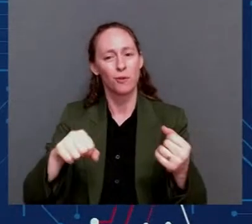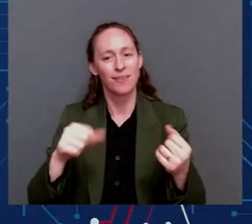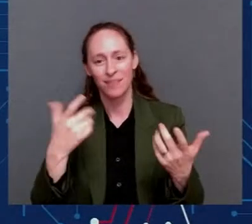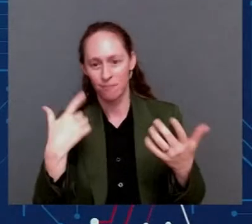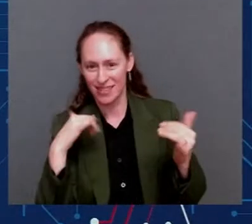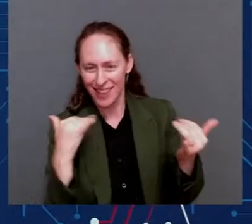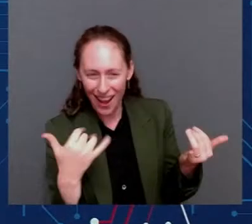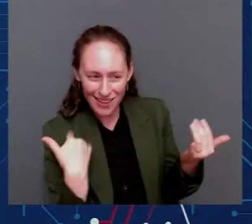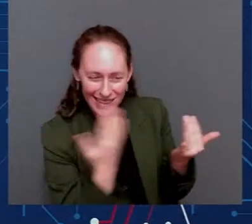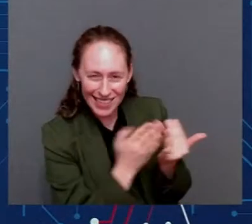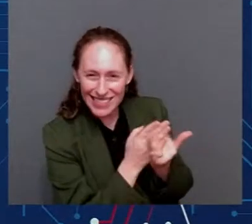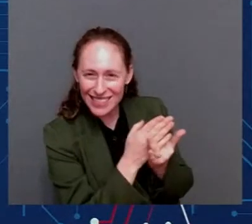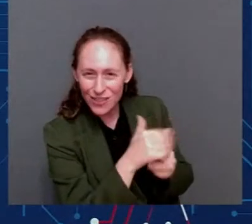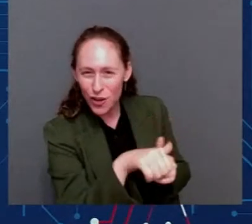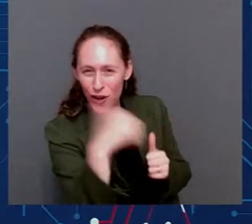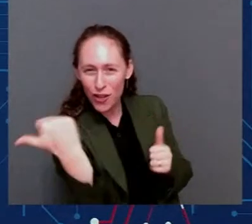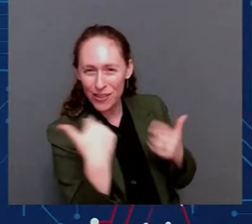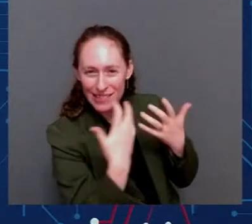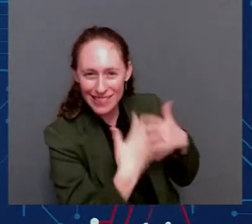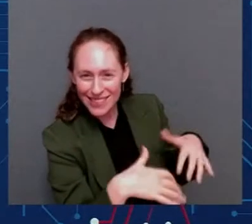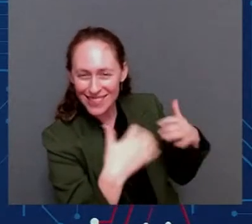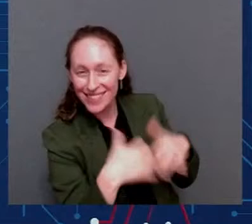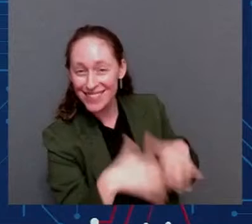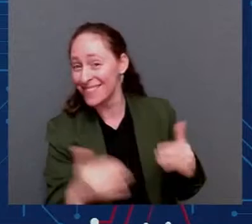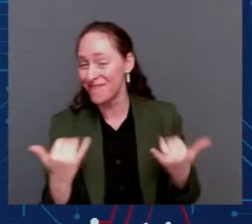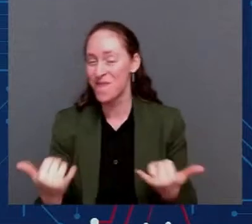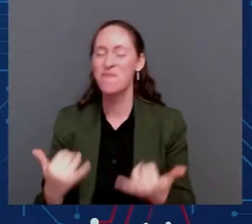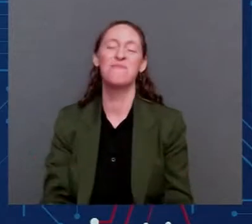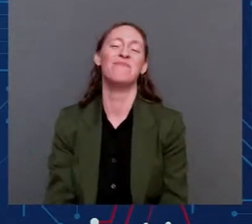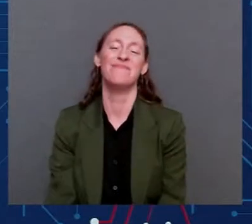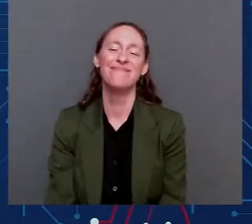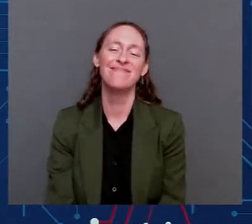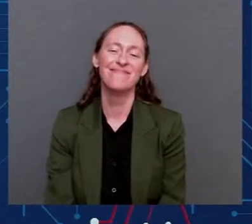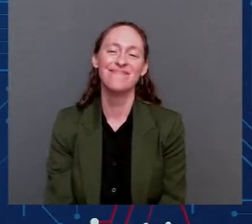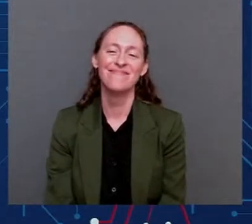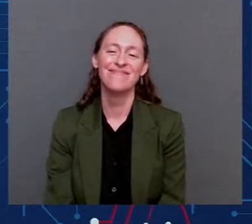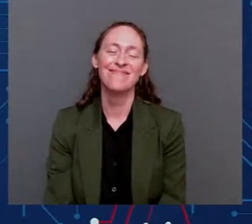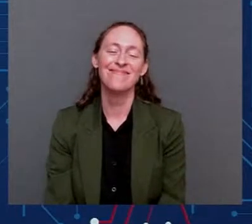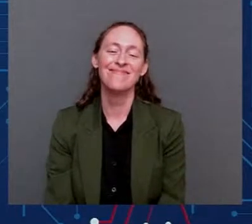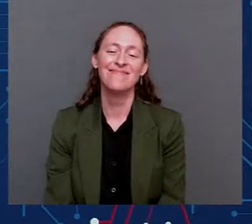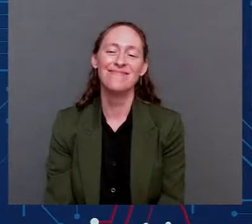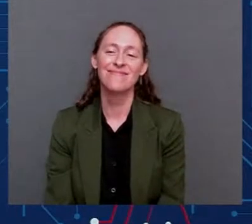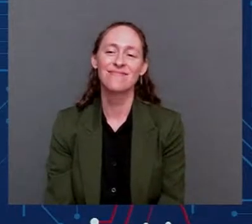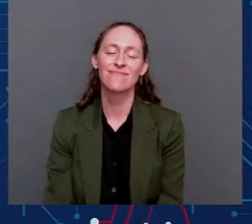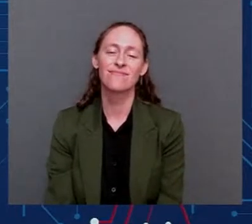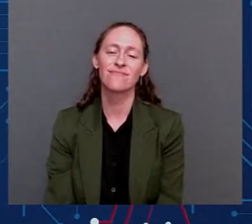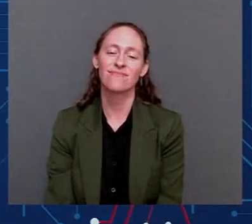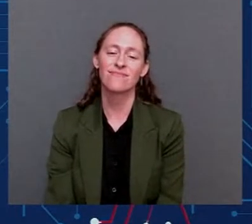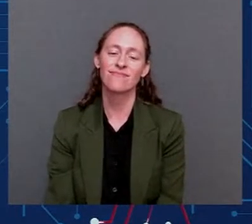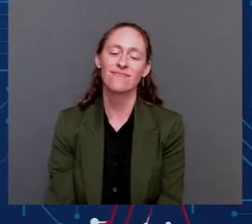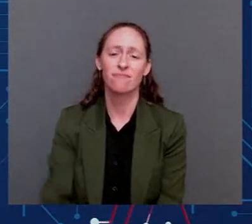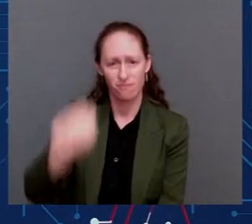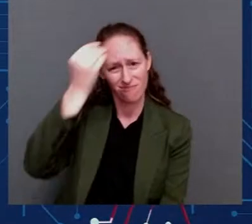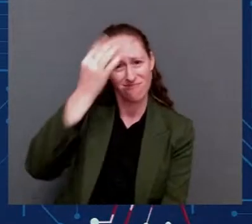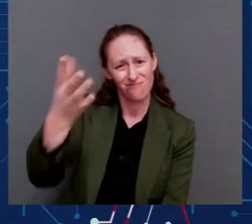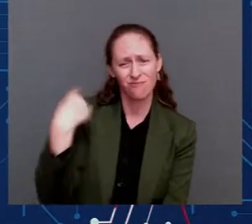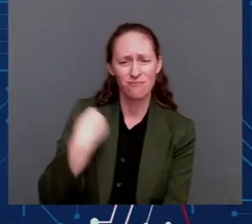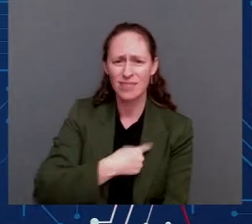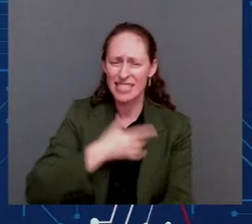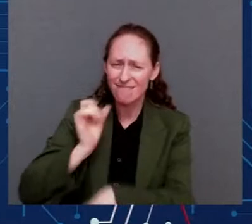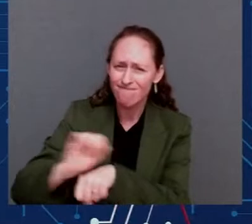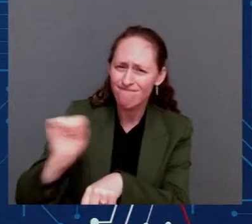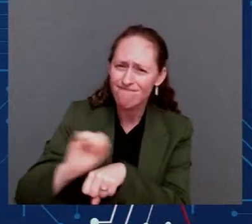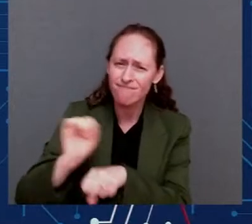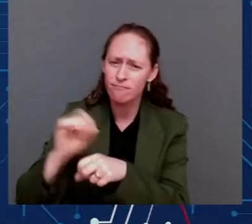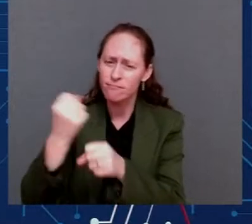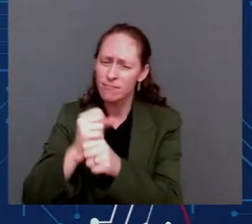who together we worked awfully hard to make sure the legacy chips in particular were receiving the funding they needed. The chips that are in all of